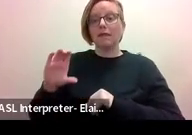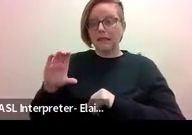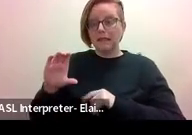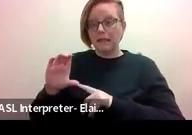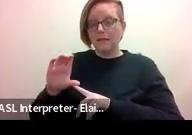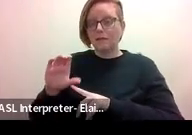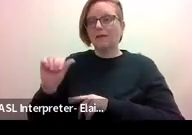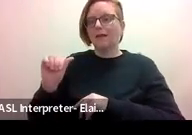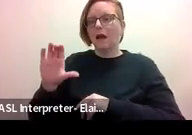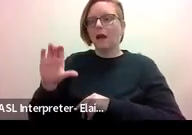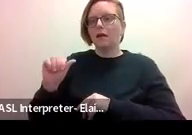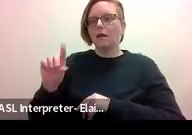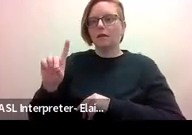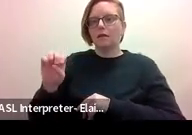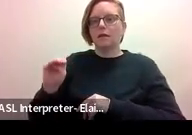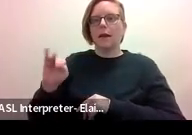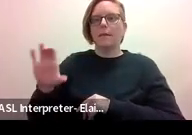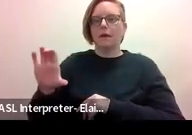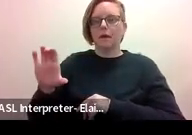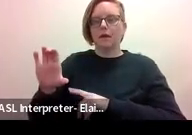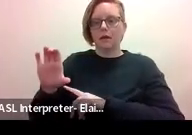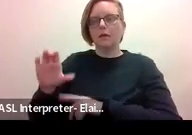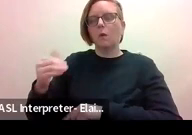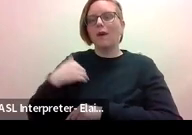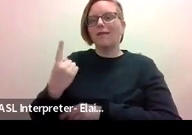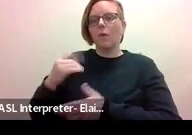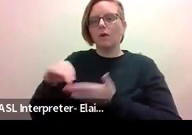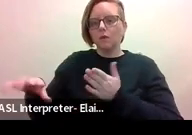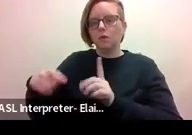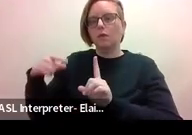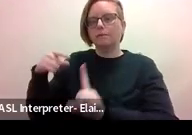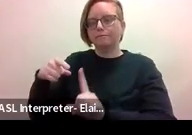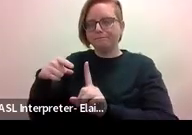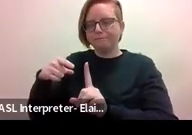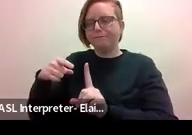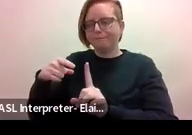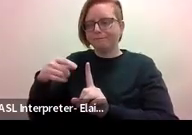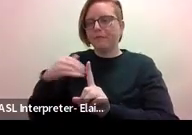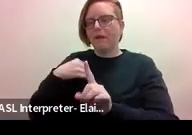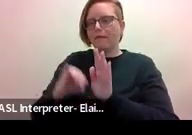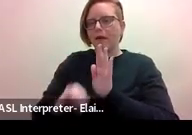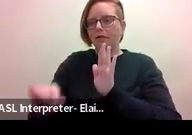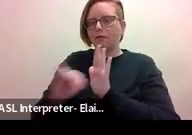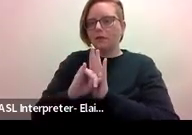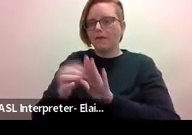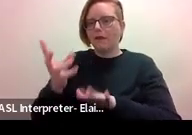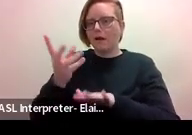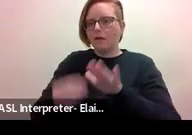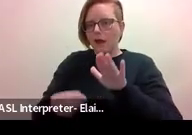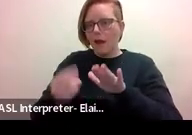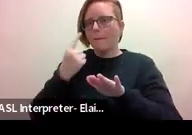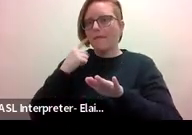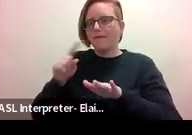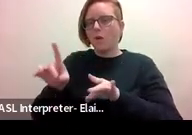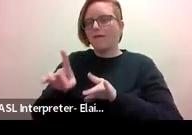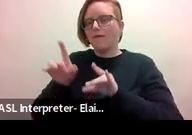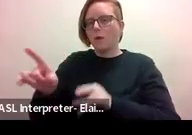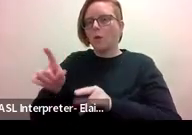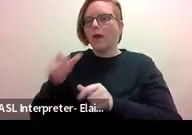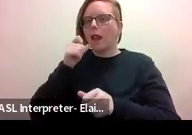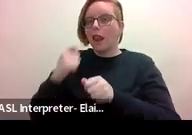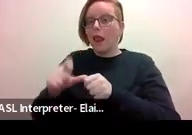academics, we have a student who has an identified gap in fluent letter